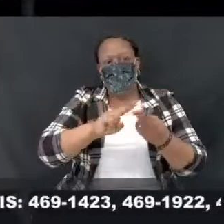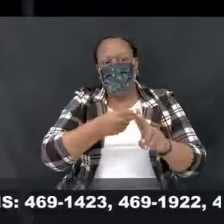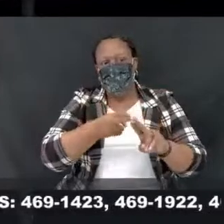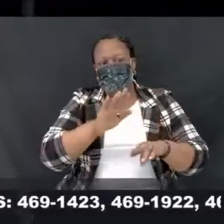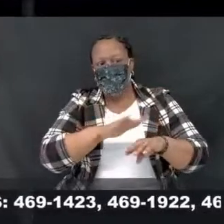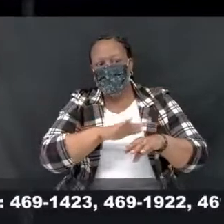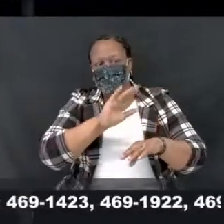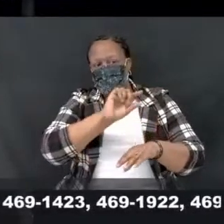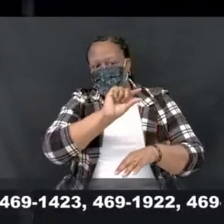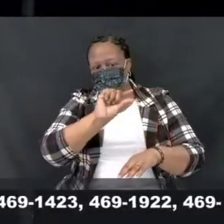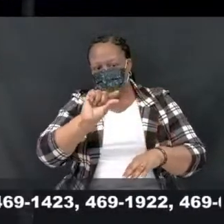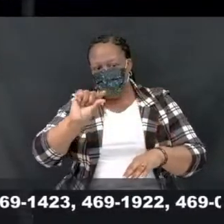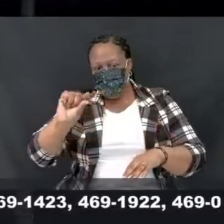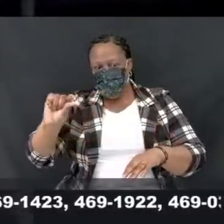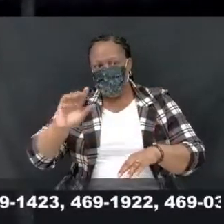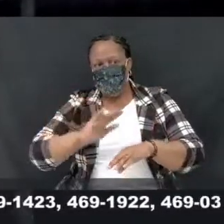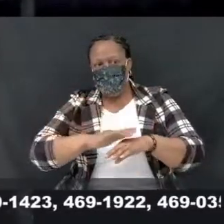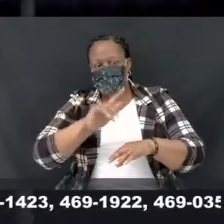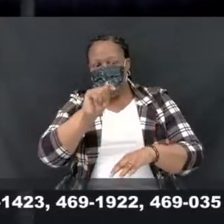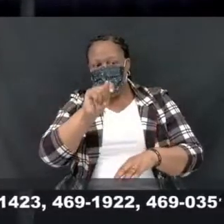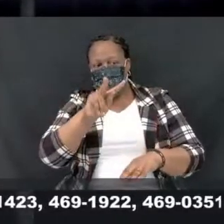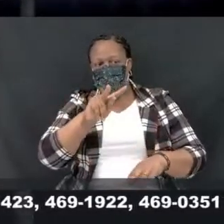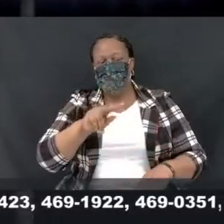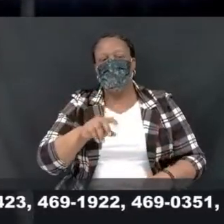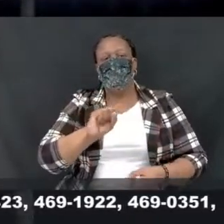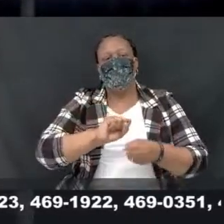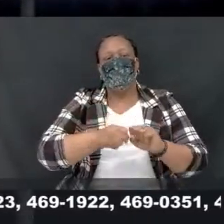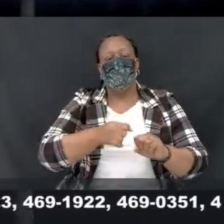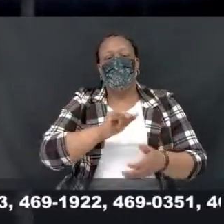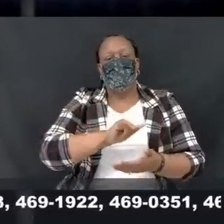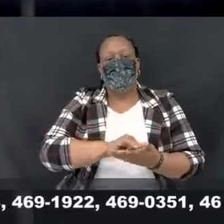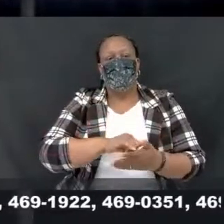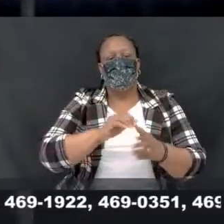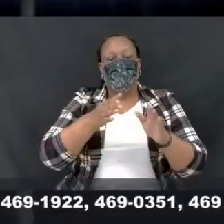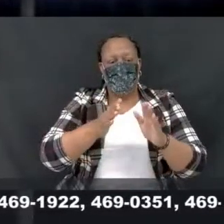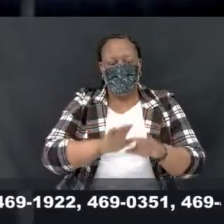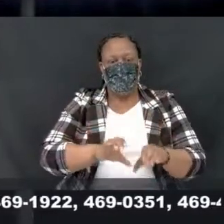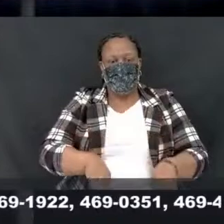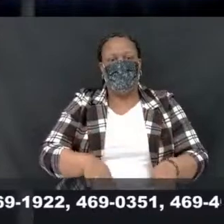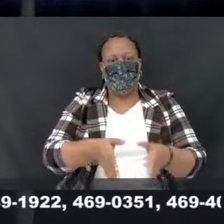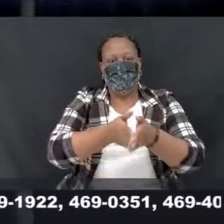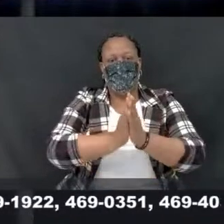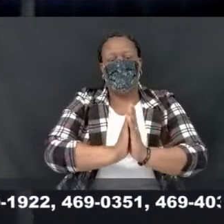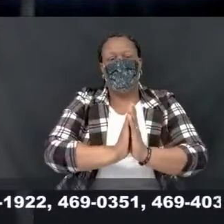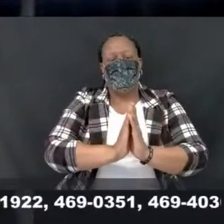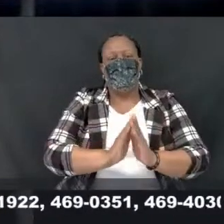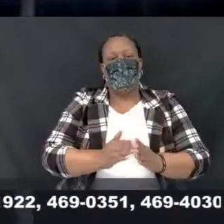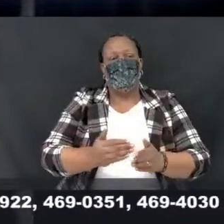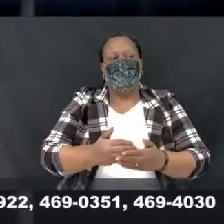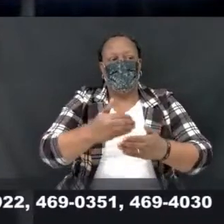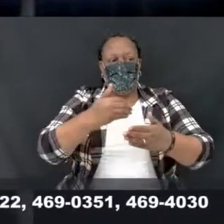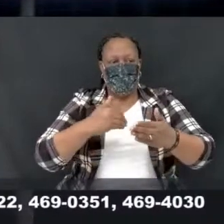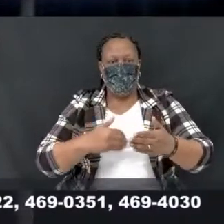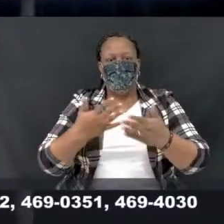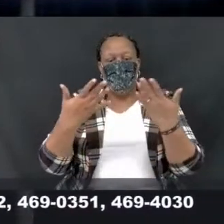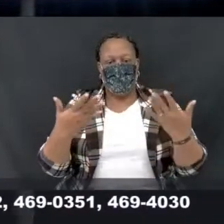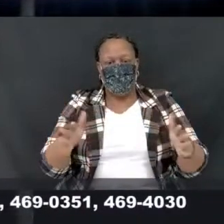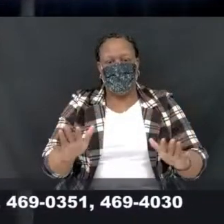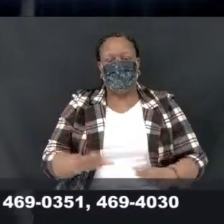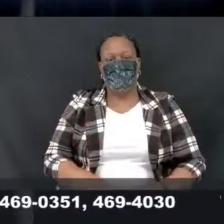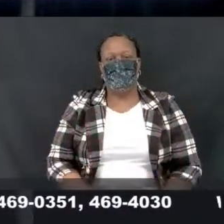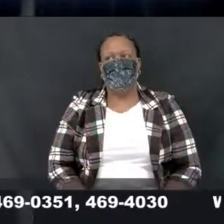displayed across your screens so they can be put to the presenters before we conclude today's briefing.